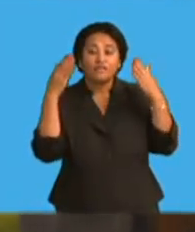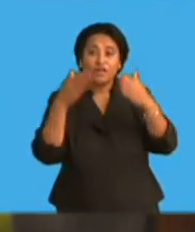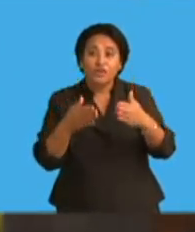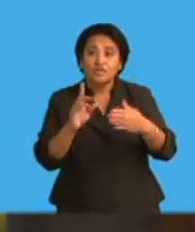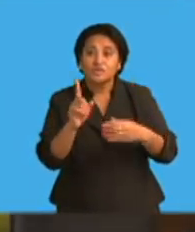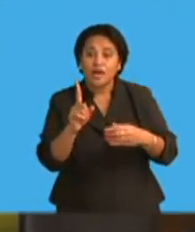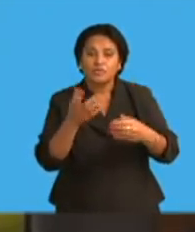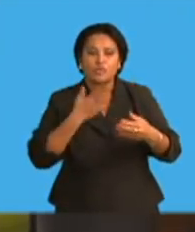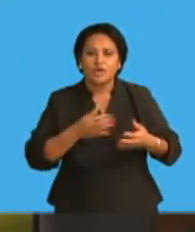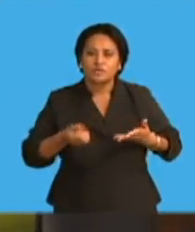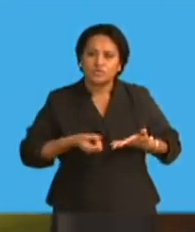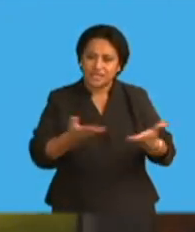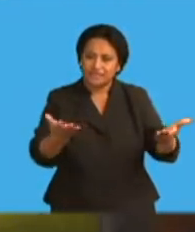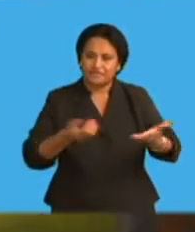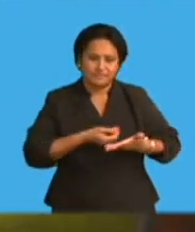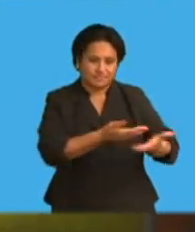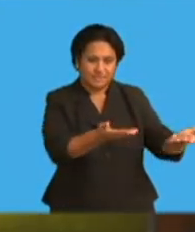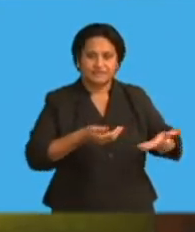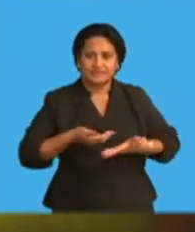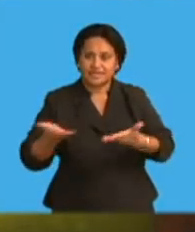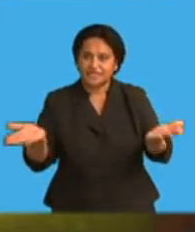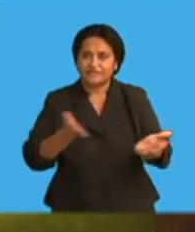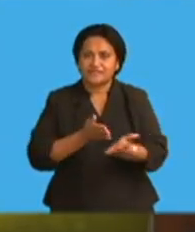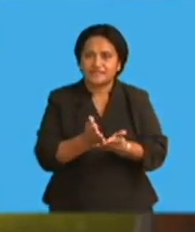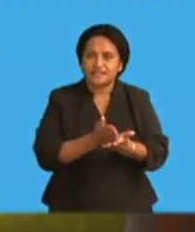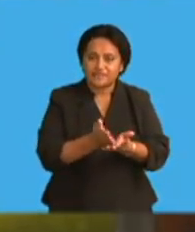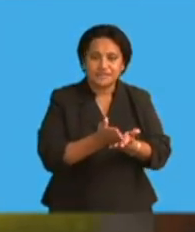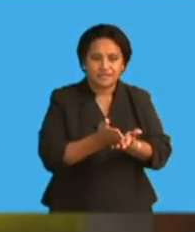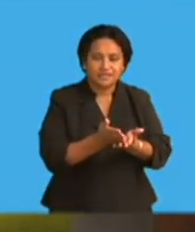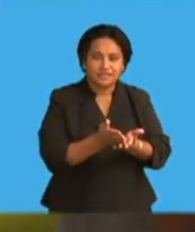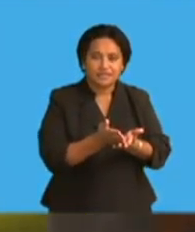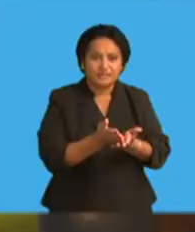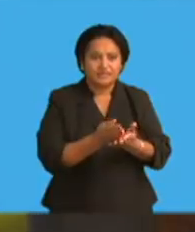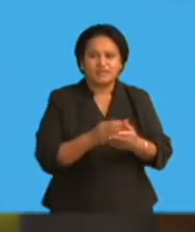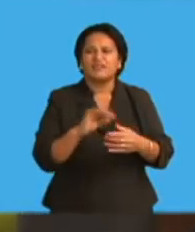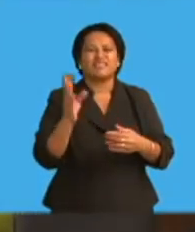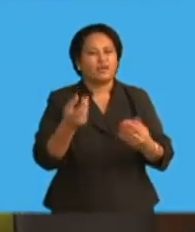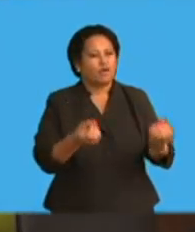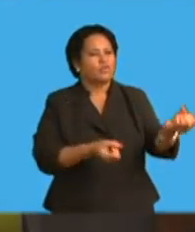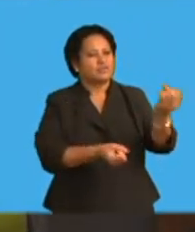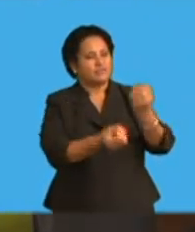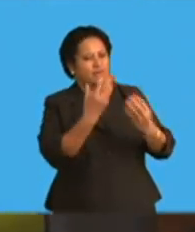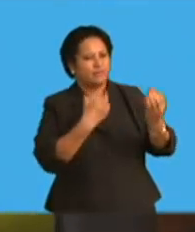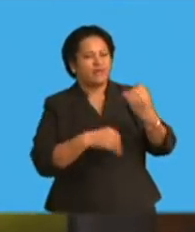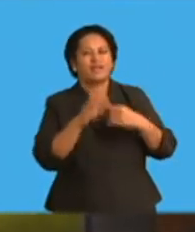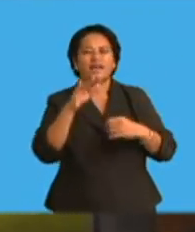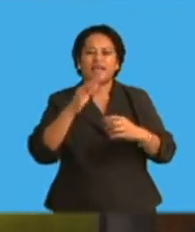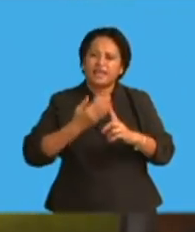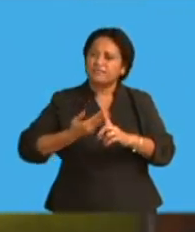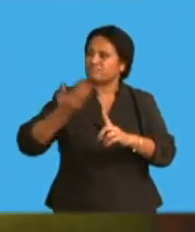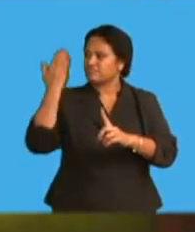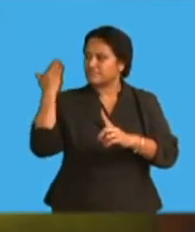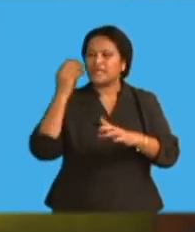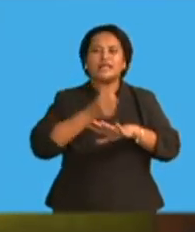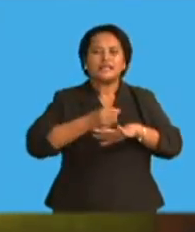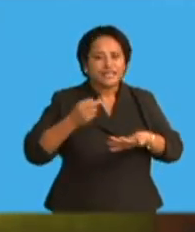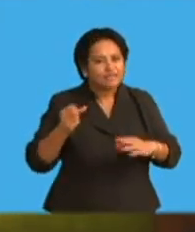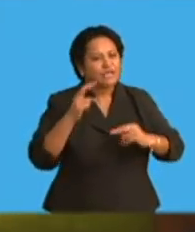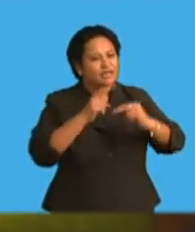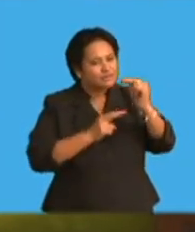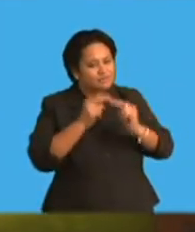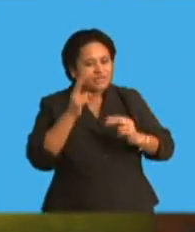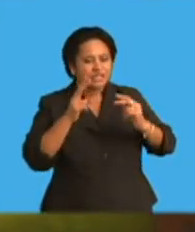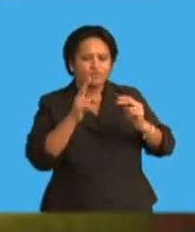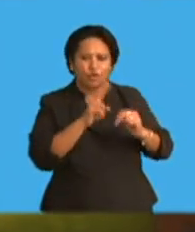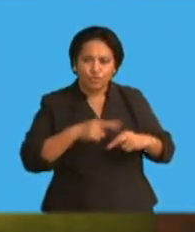on delivery. Yes, they always go on, they say, oh, previous government have built roads, bridges. Yes, they have. Nobody's ever said